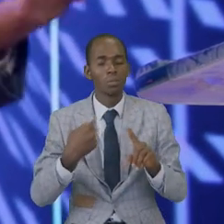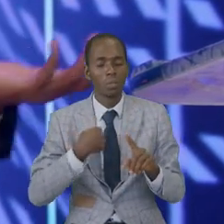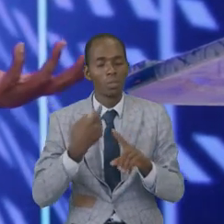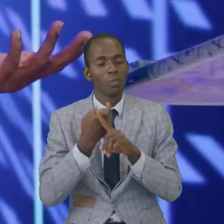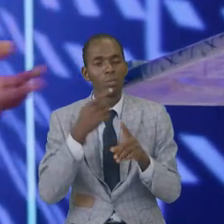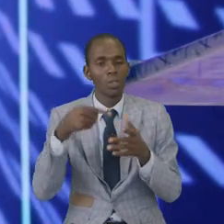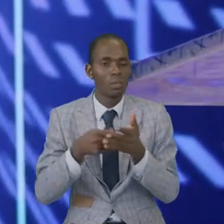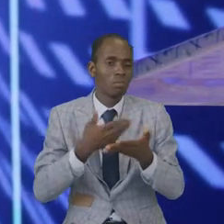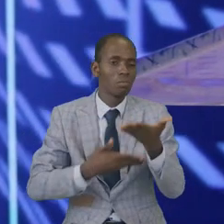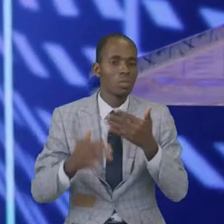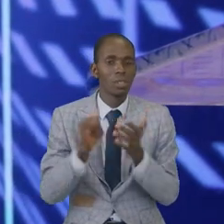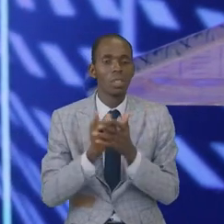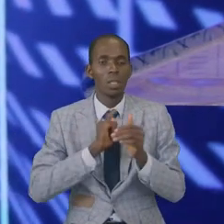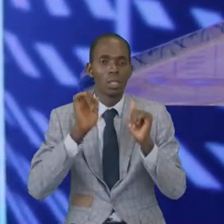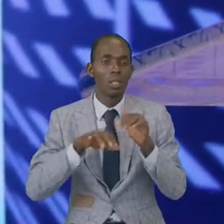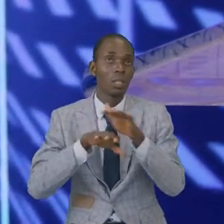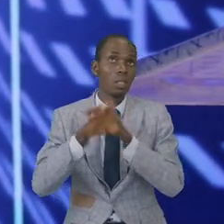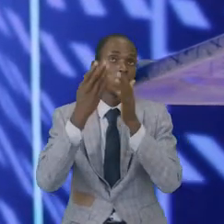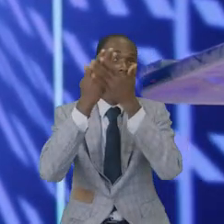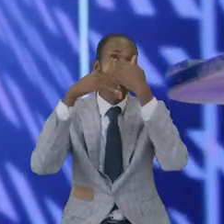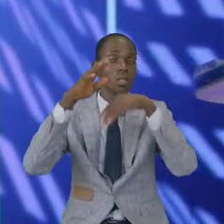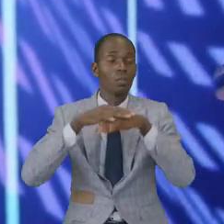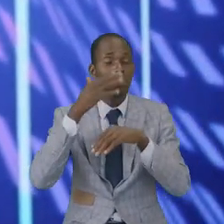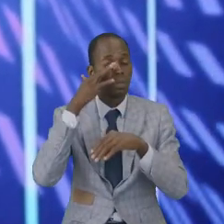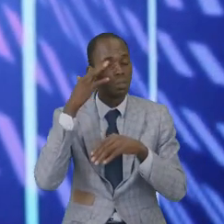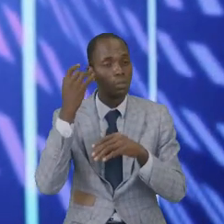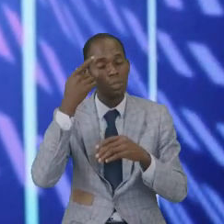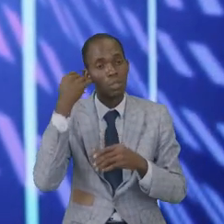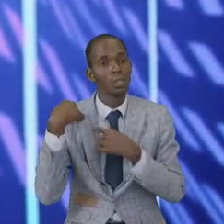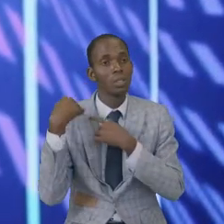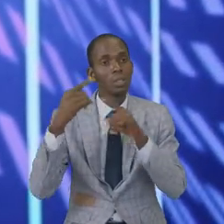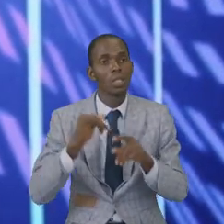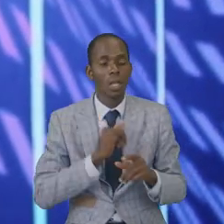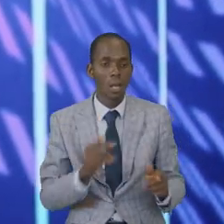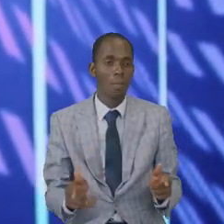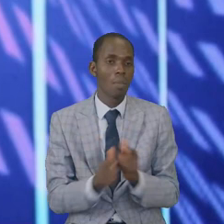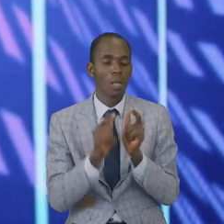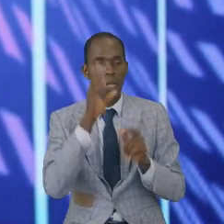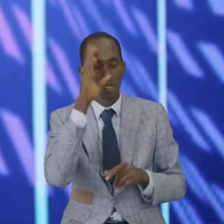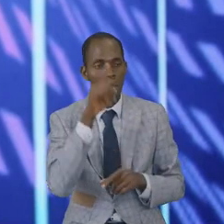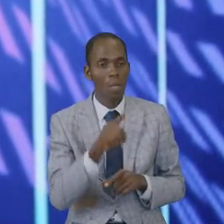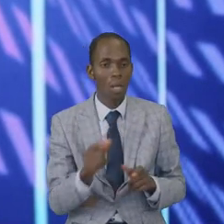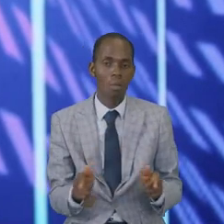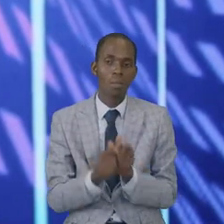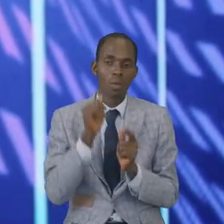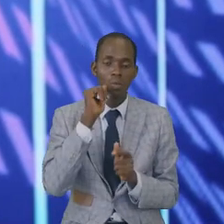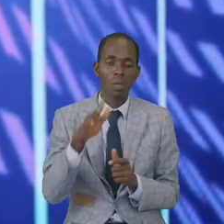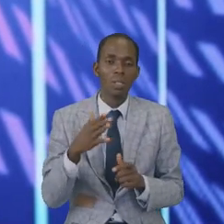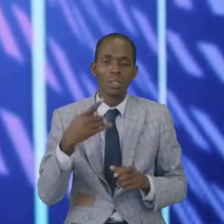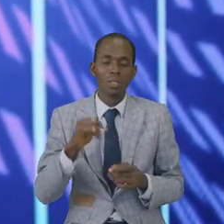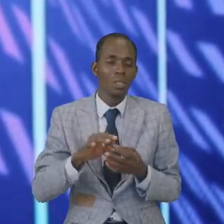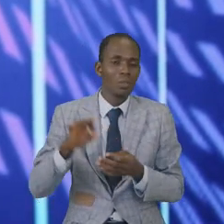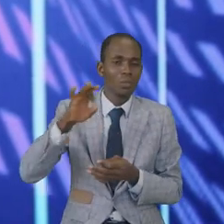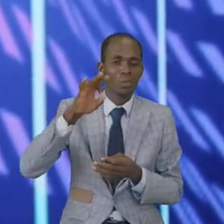relationship so that I can get to heaven. Because since I met her, since I met him, the fruit of righteousness